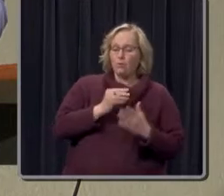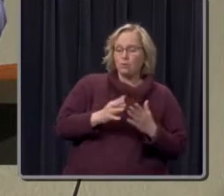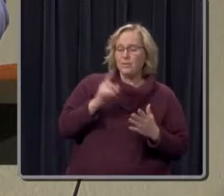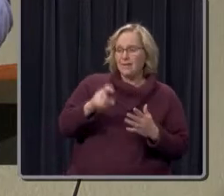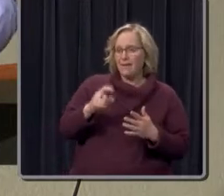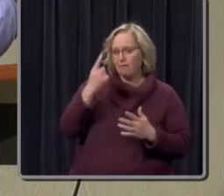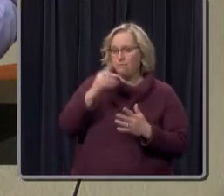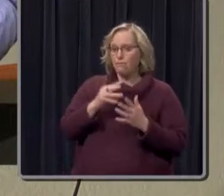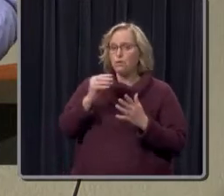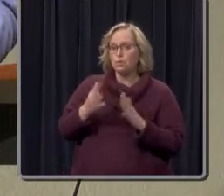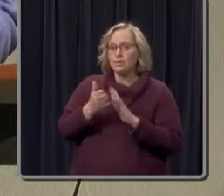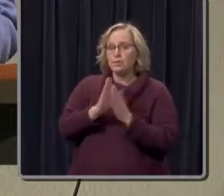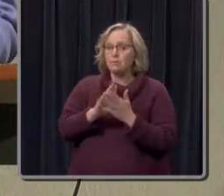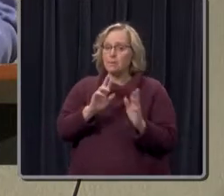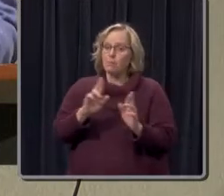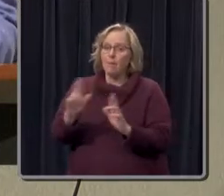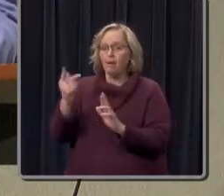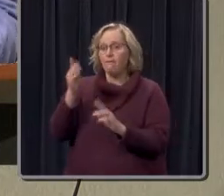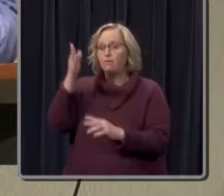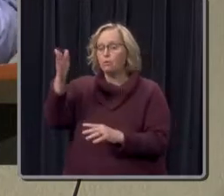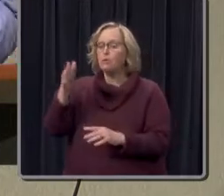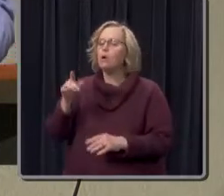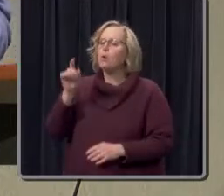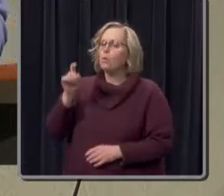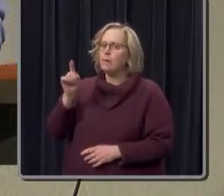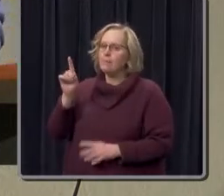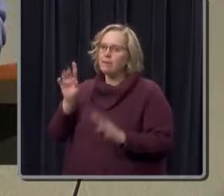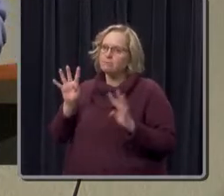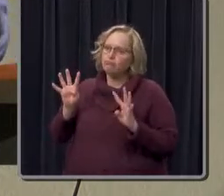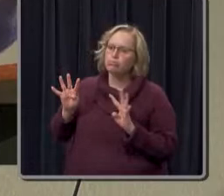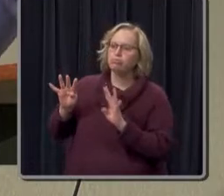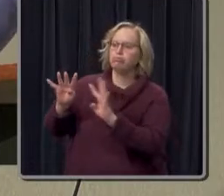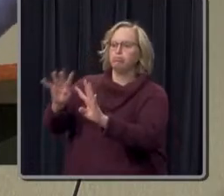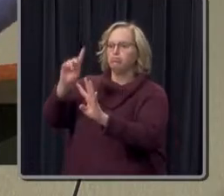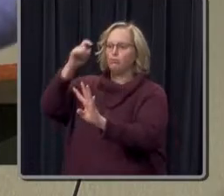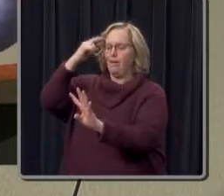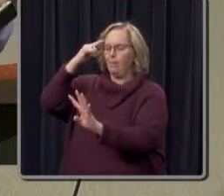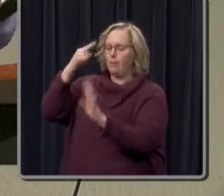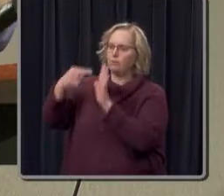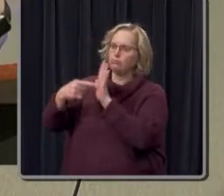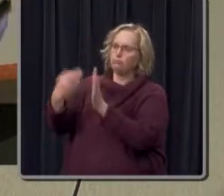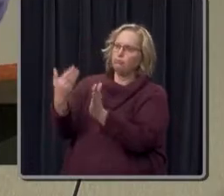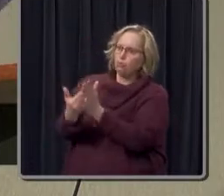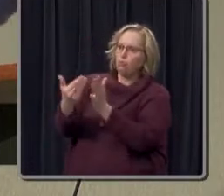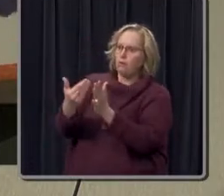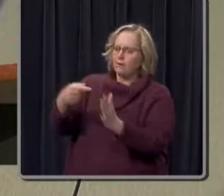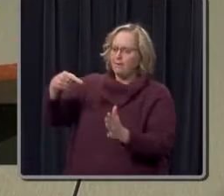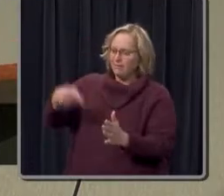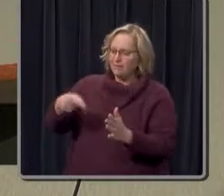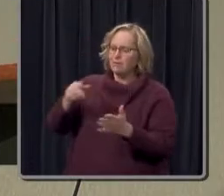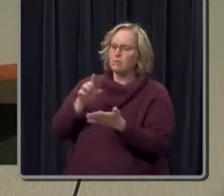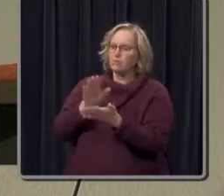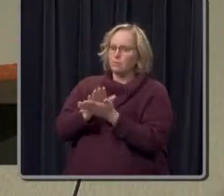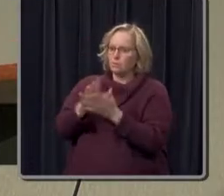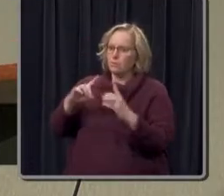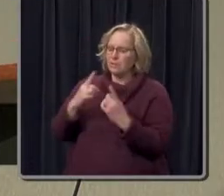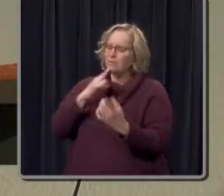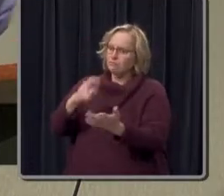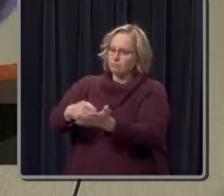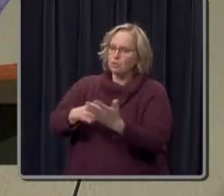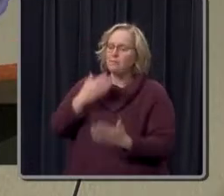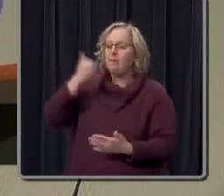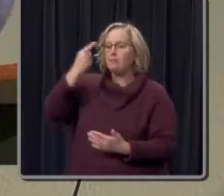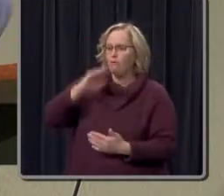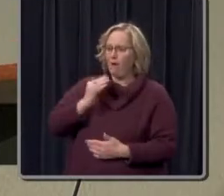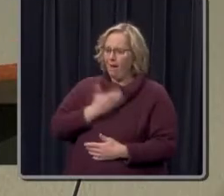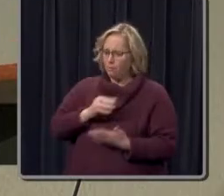prepared for their futures, we have to go to the Capitol. We have to show them that we as a school district deserve the best for our students.